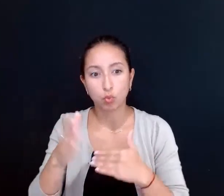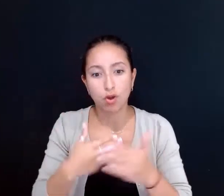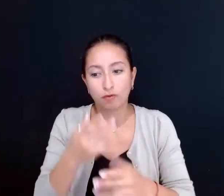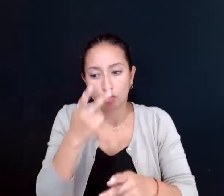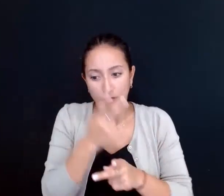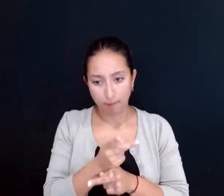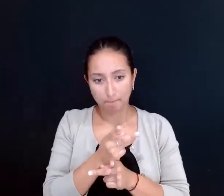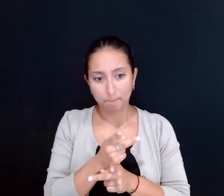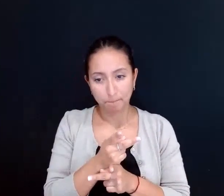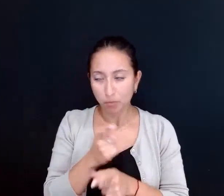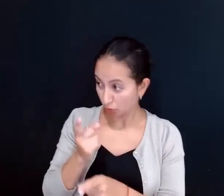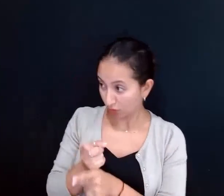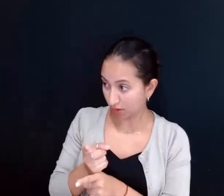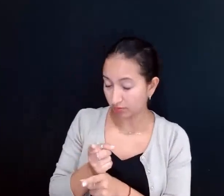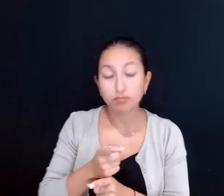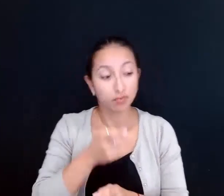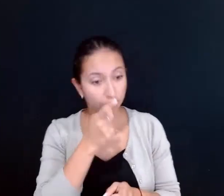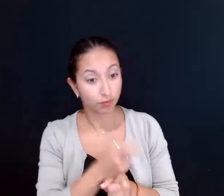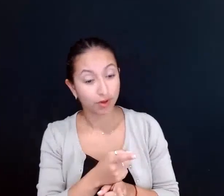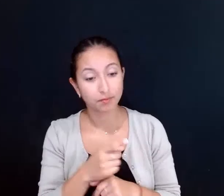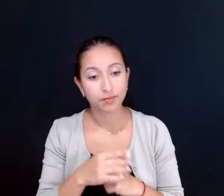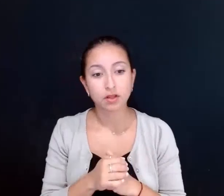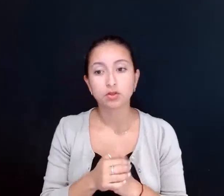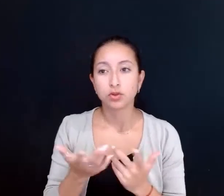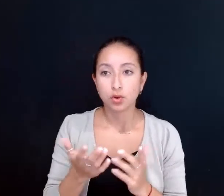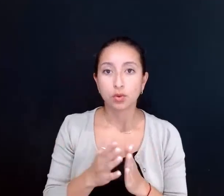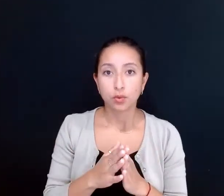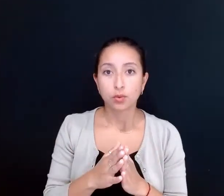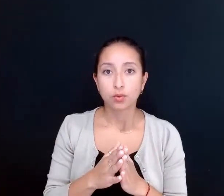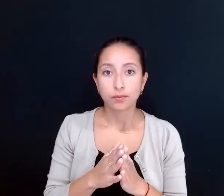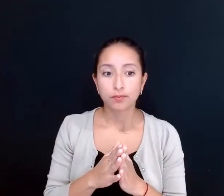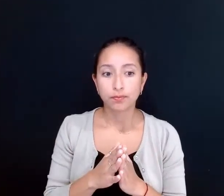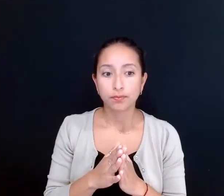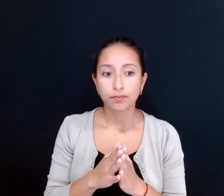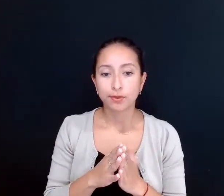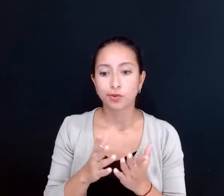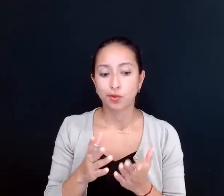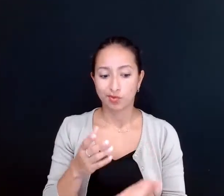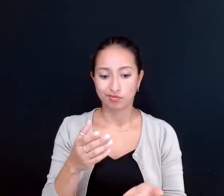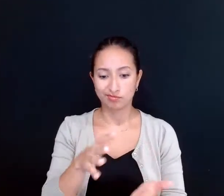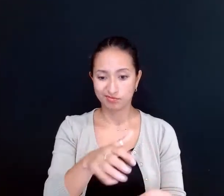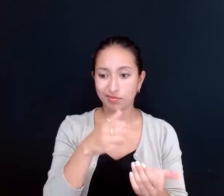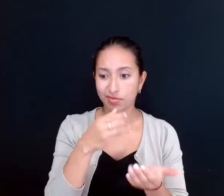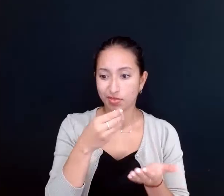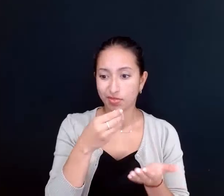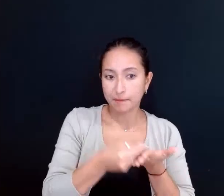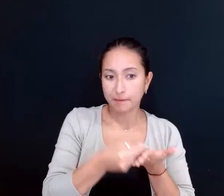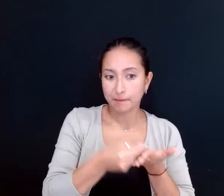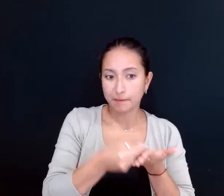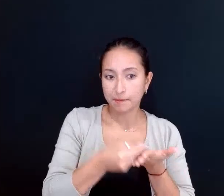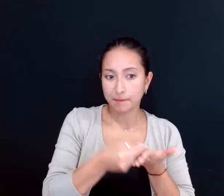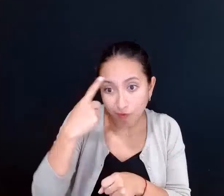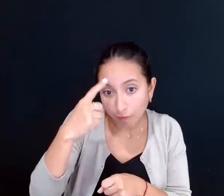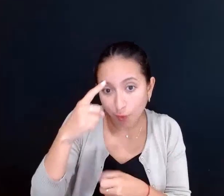it's having the purpose, I guess, on what those funds are going to be used for. And I know a lot of the examples talked